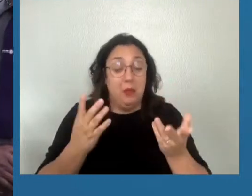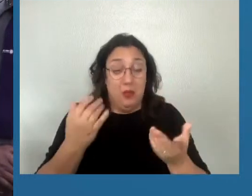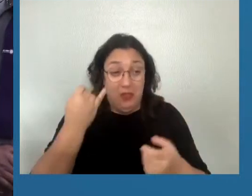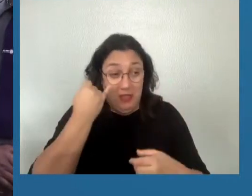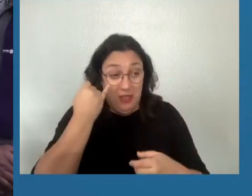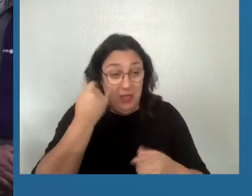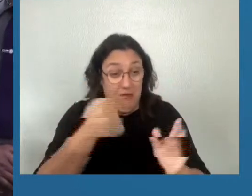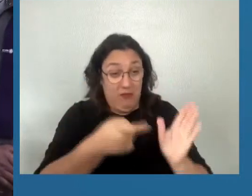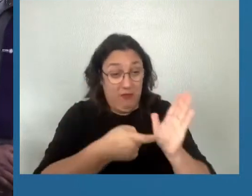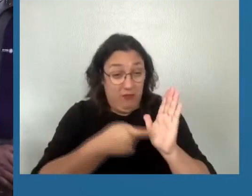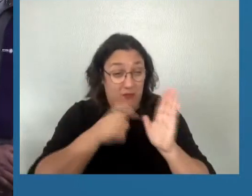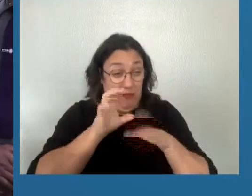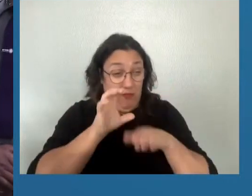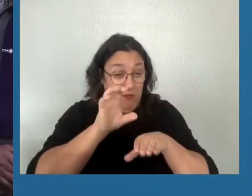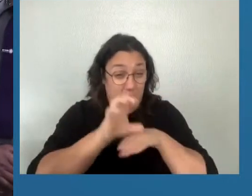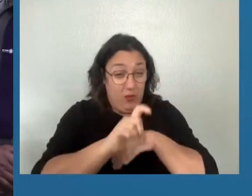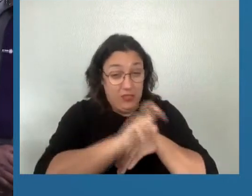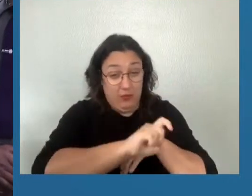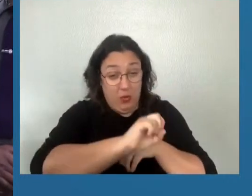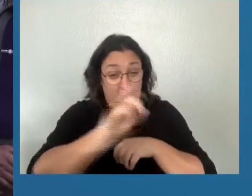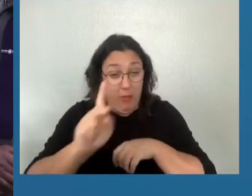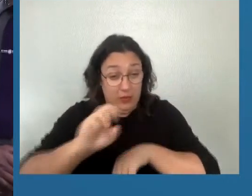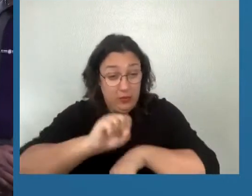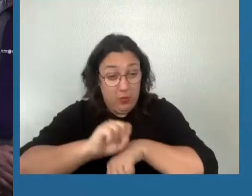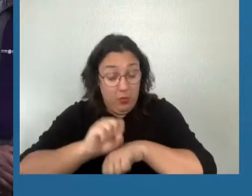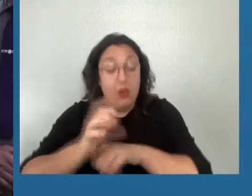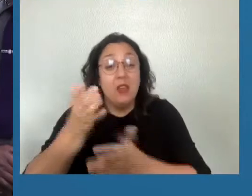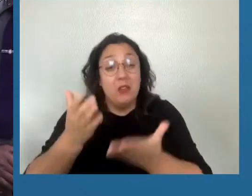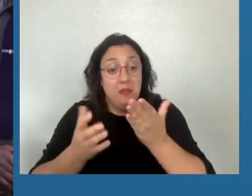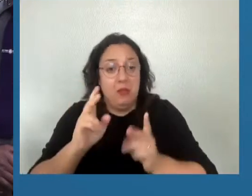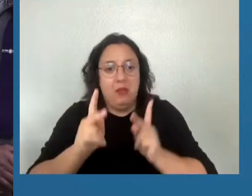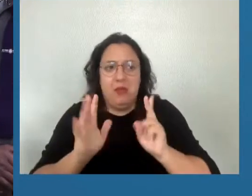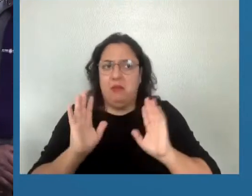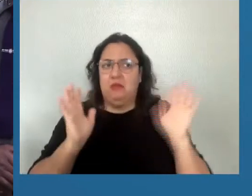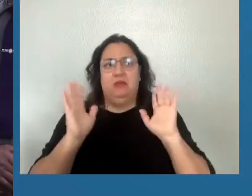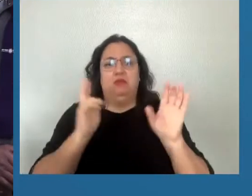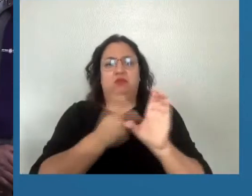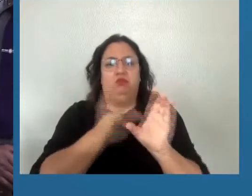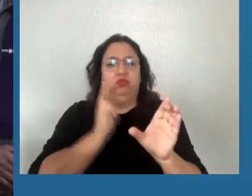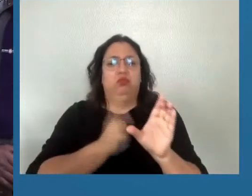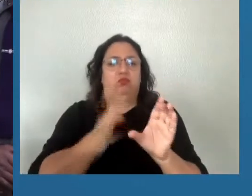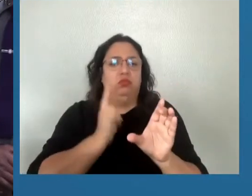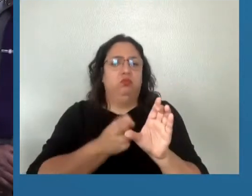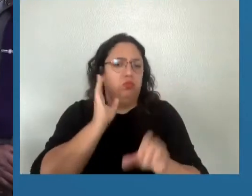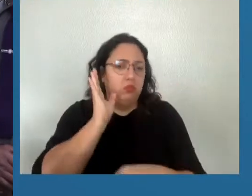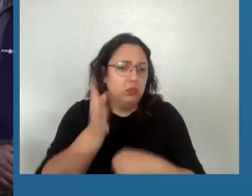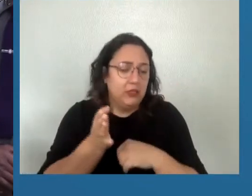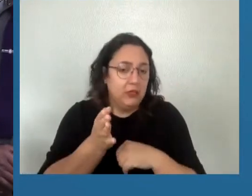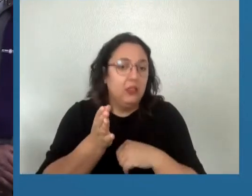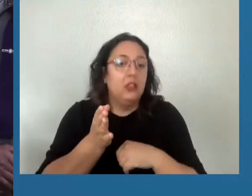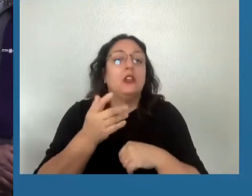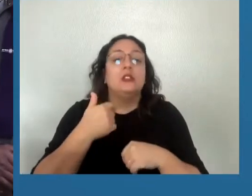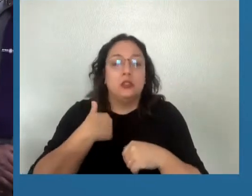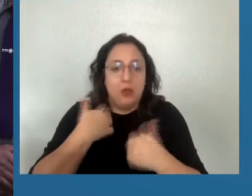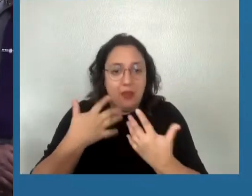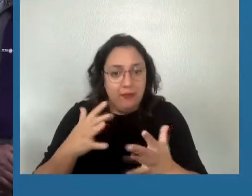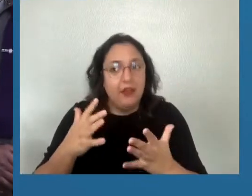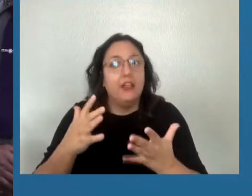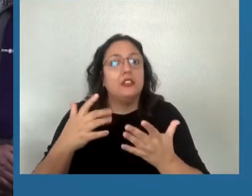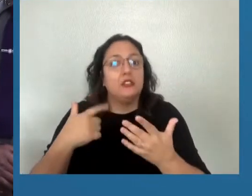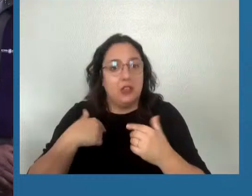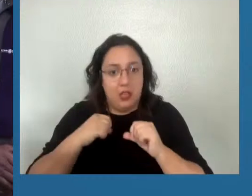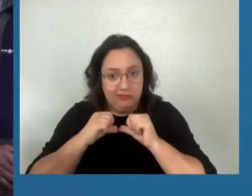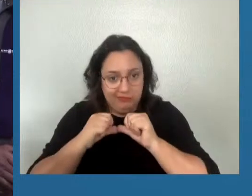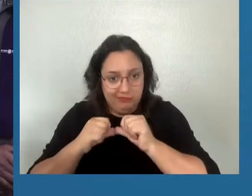now. But I'm aware of the impact that this has had, and it's something that I've actually engaged in conversations with my team on what this does